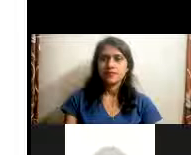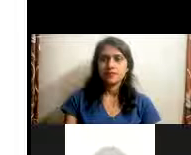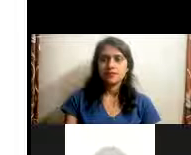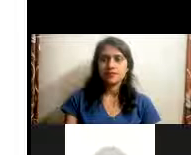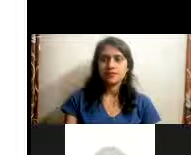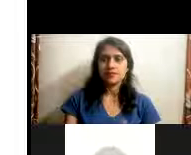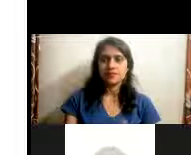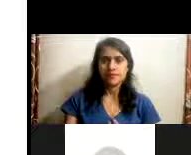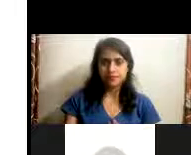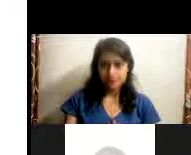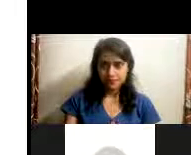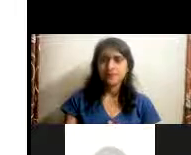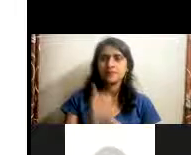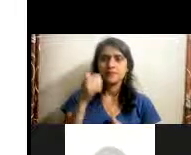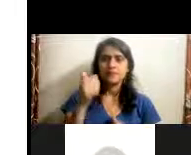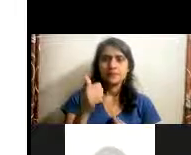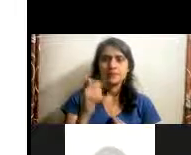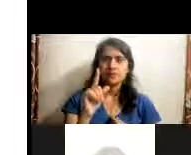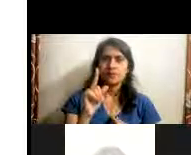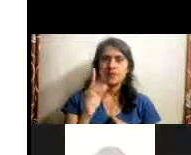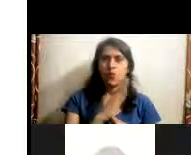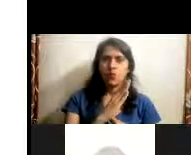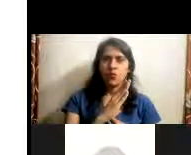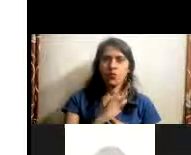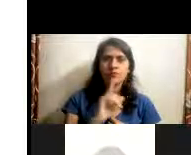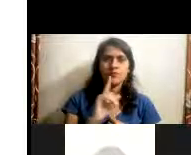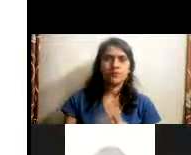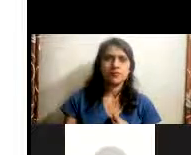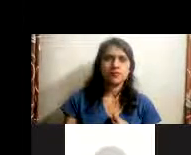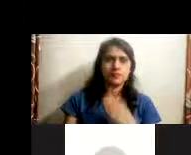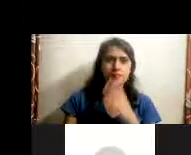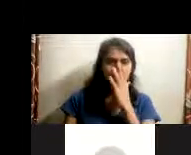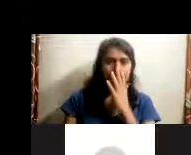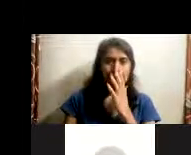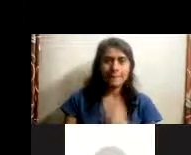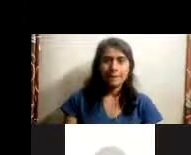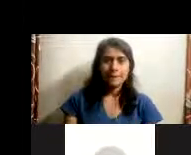Previous slide. Yeah. No. Back. Back.